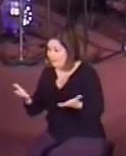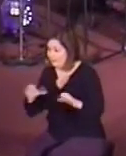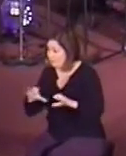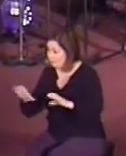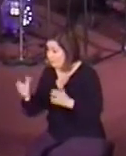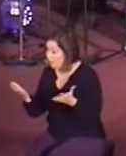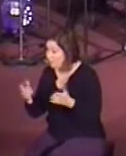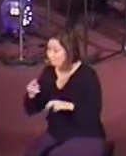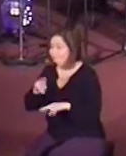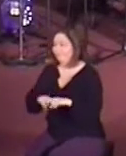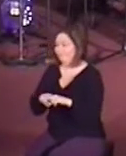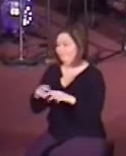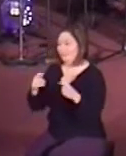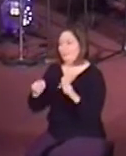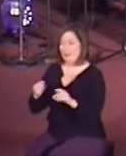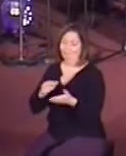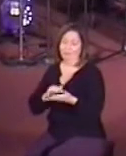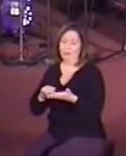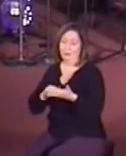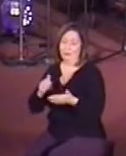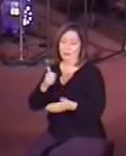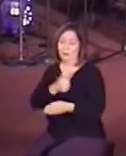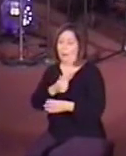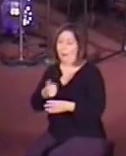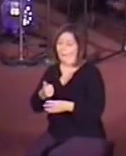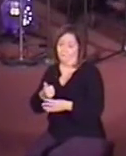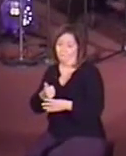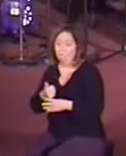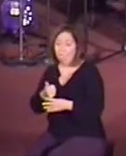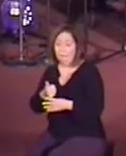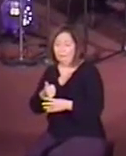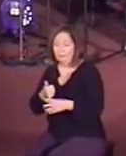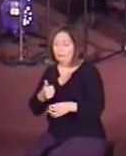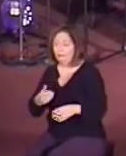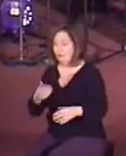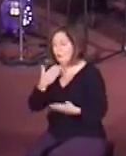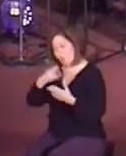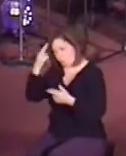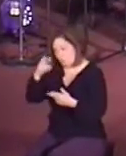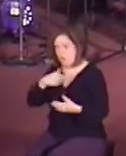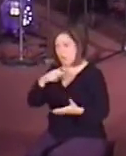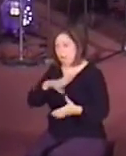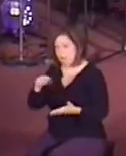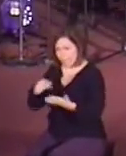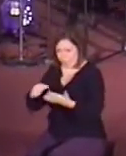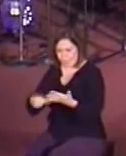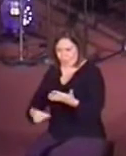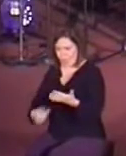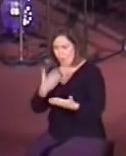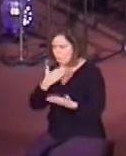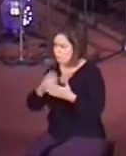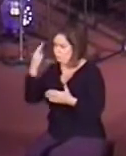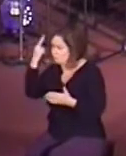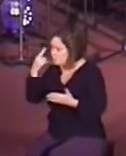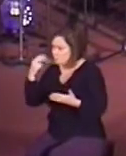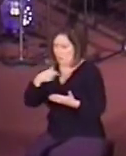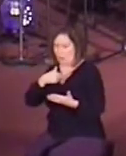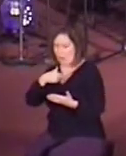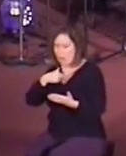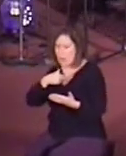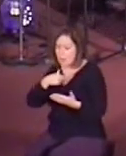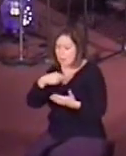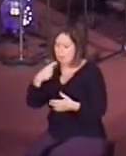do is sit there and try to make excuses. Well, there's a good reason why I did this. Well, there's a good reason why